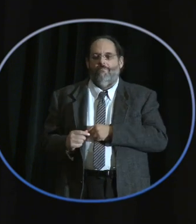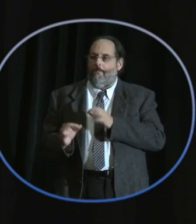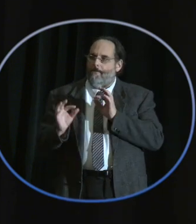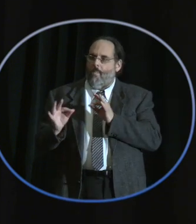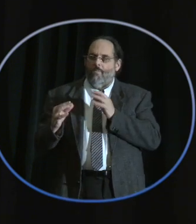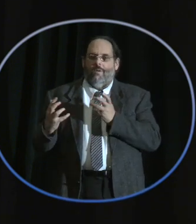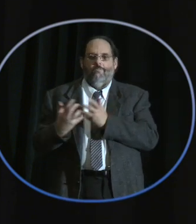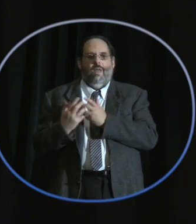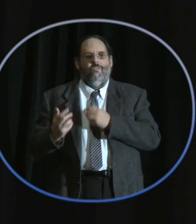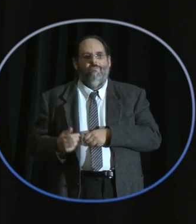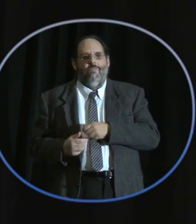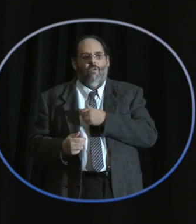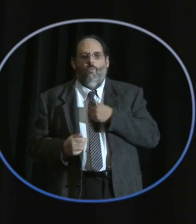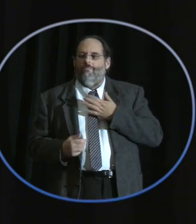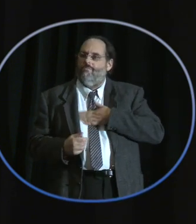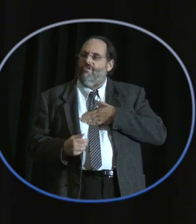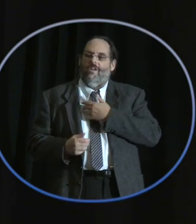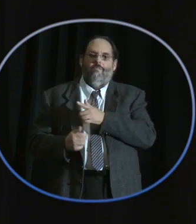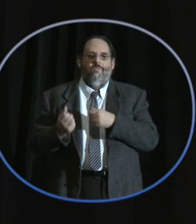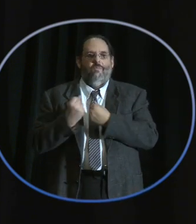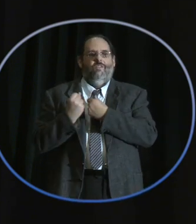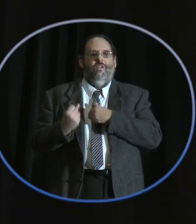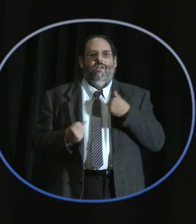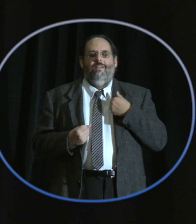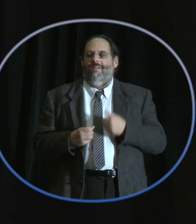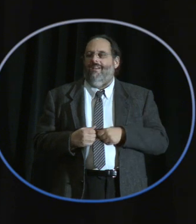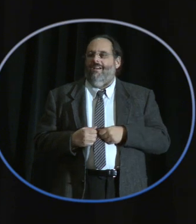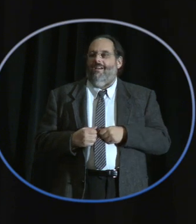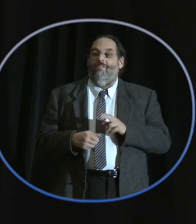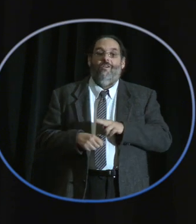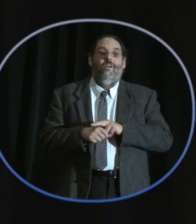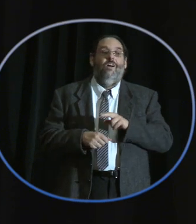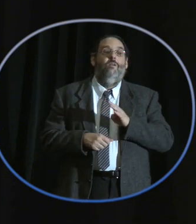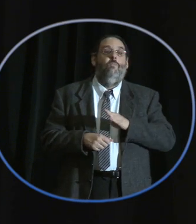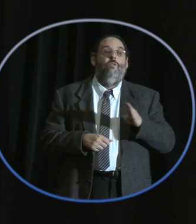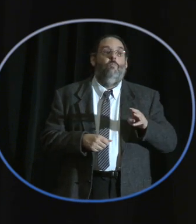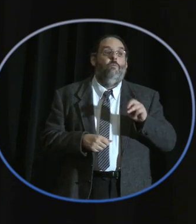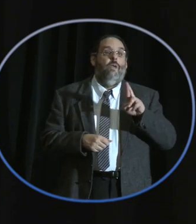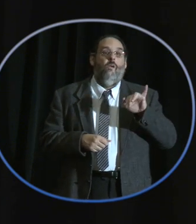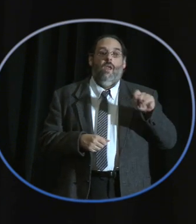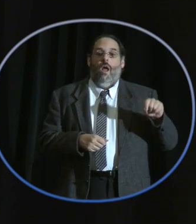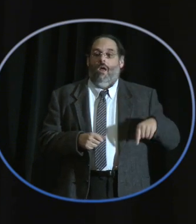alignment. We're very grateful. And of course, yep, to the Baltimore Marriott,